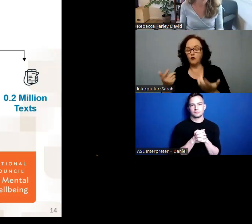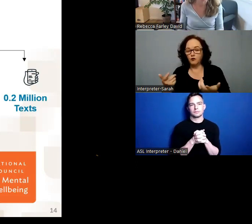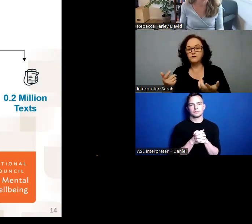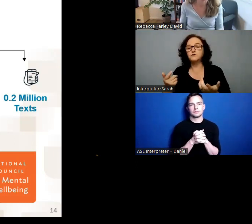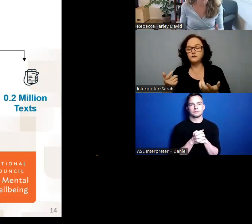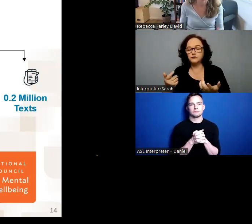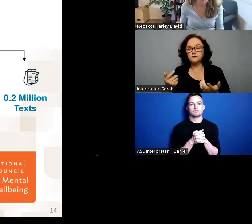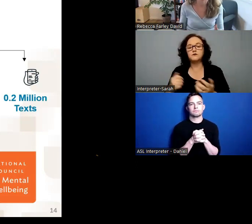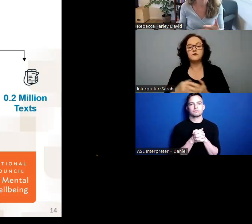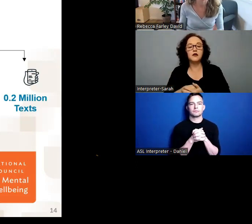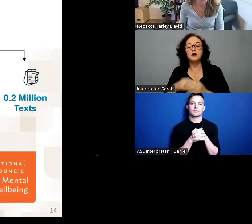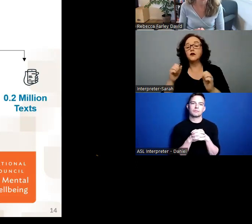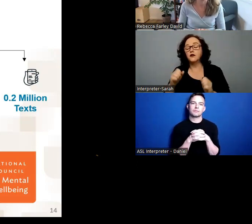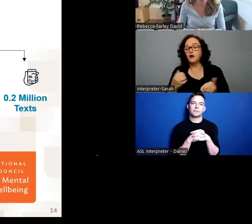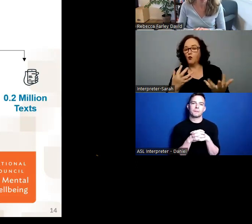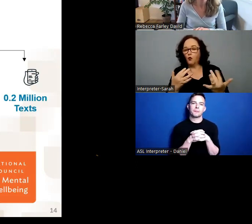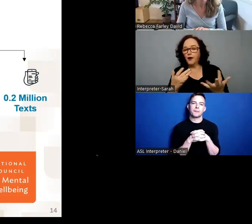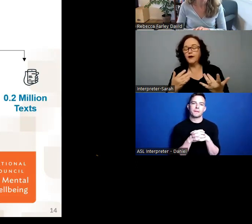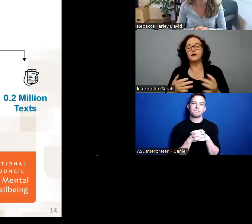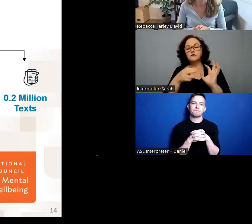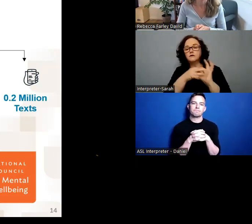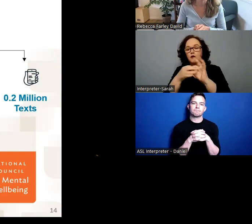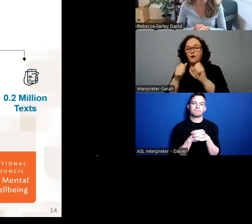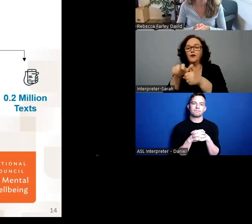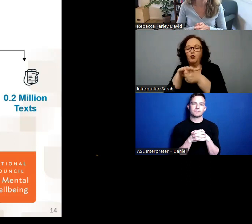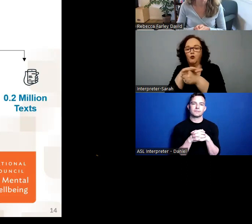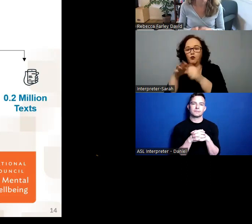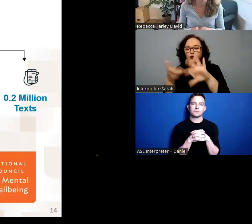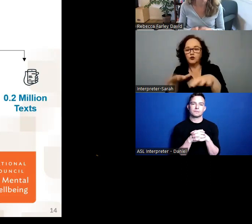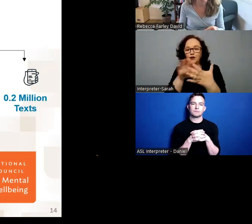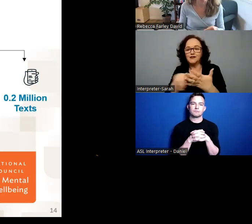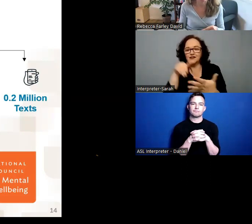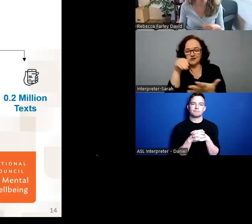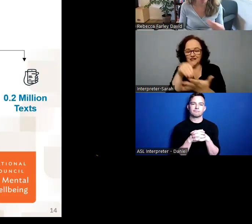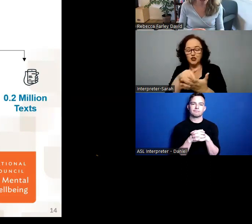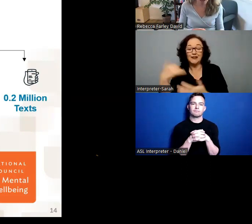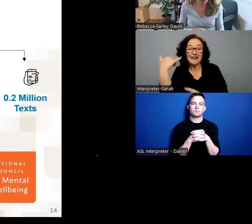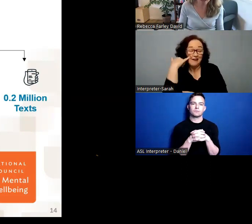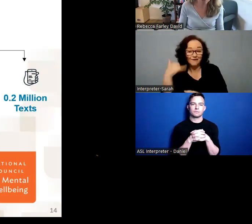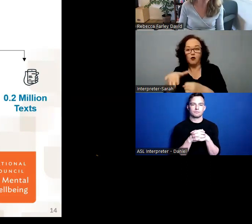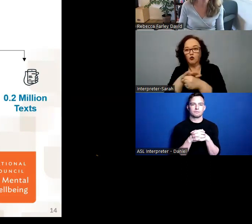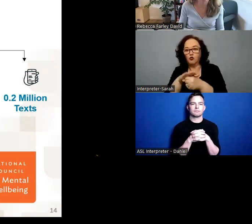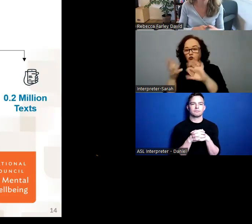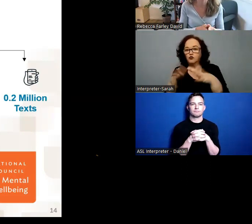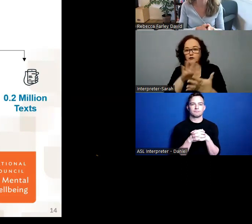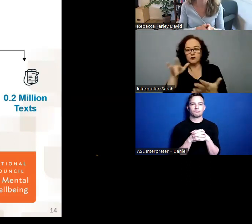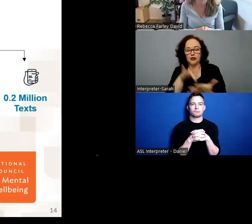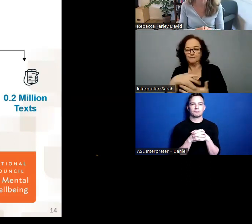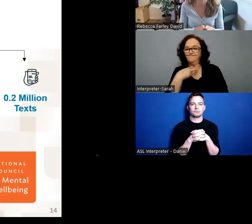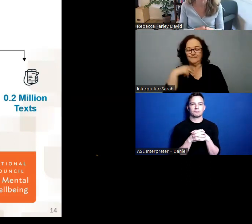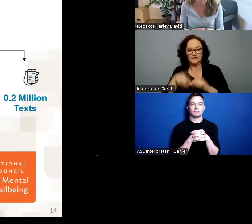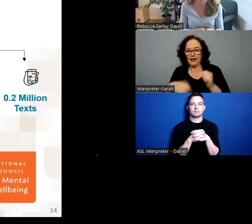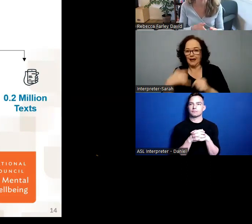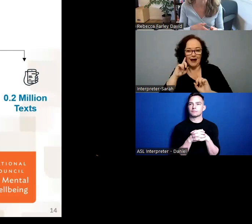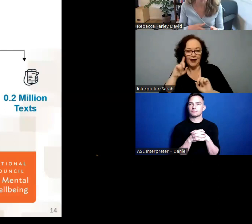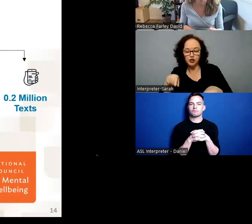and be connected to a local crisis center. If a local crisis center is unable to answer, the caller is routed